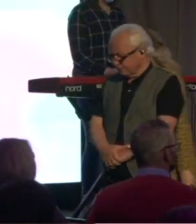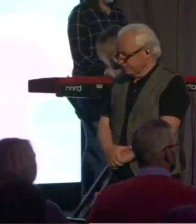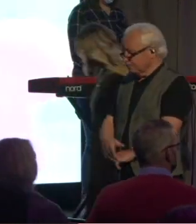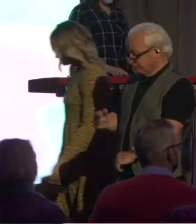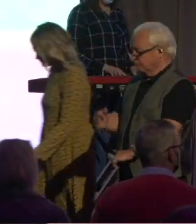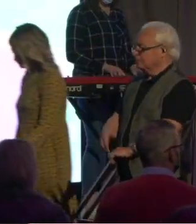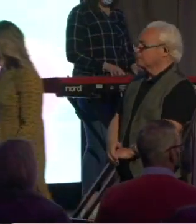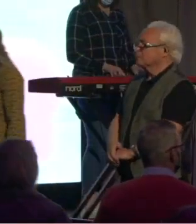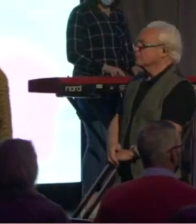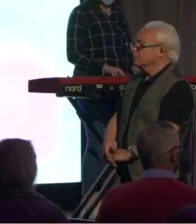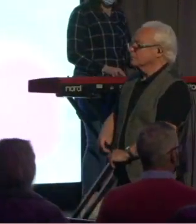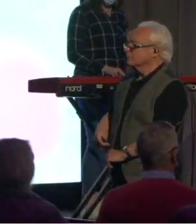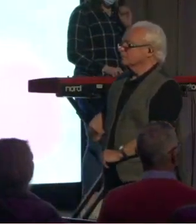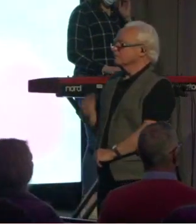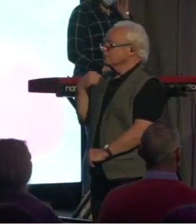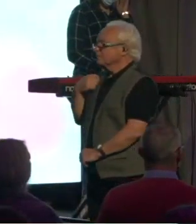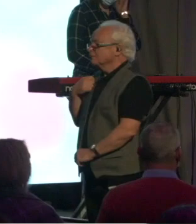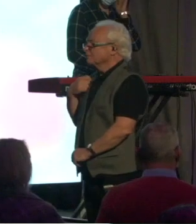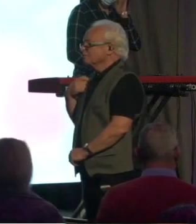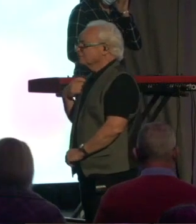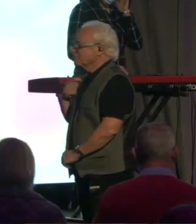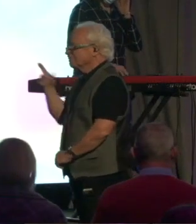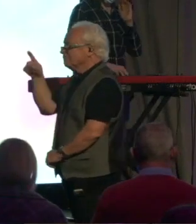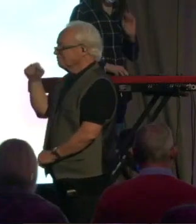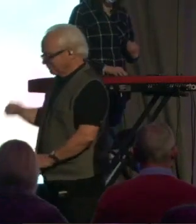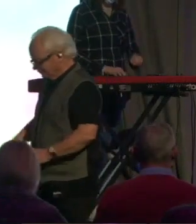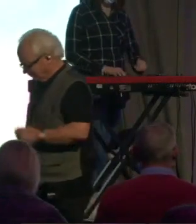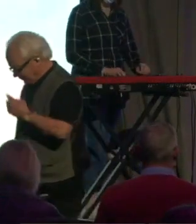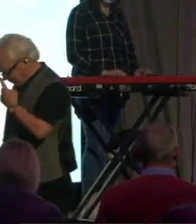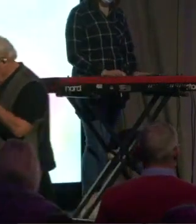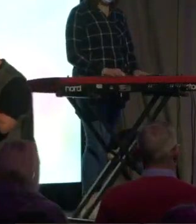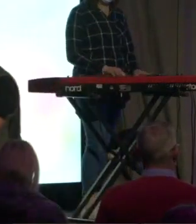This is the air I breathe.